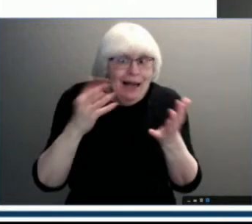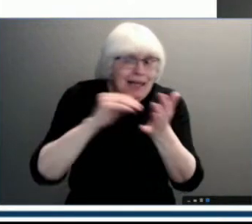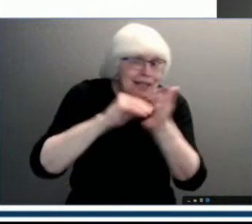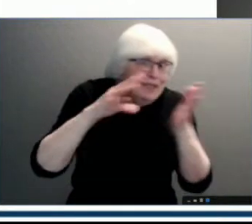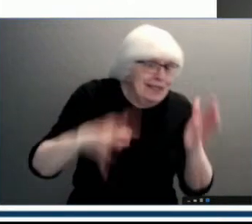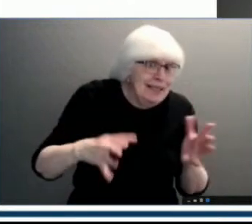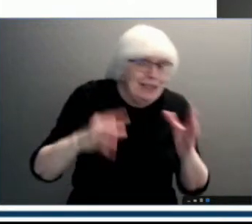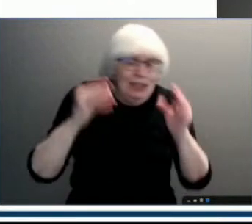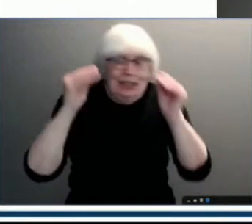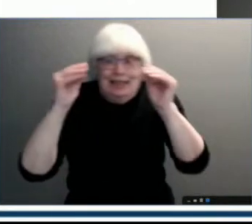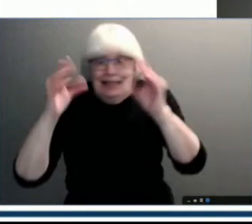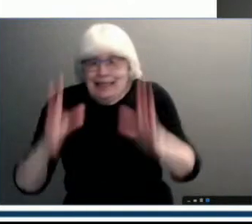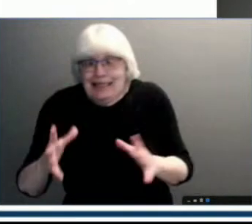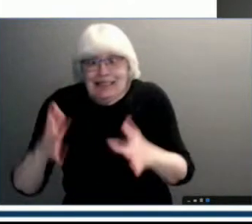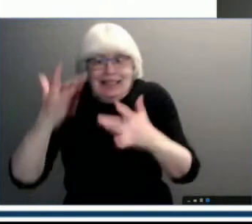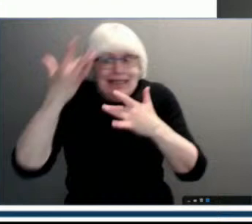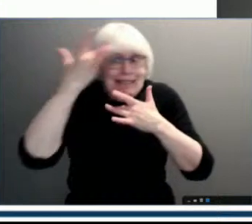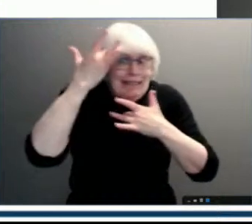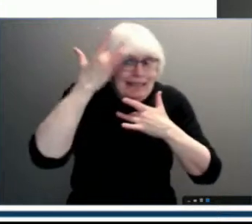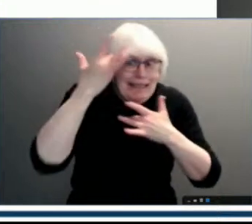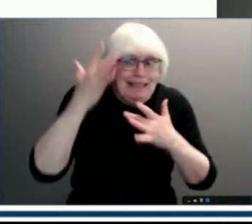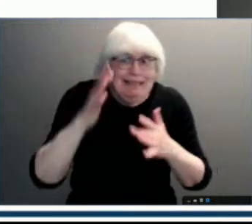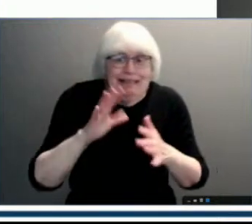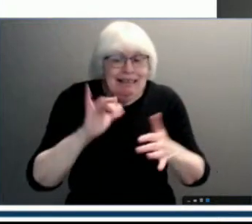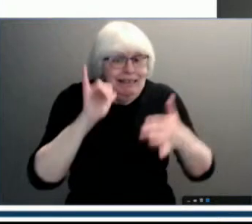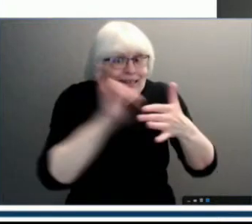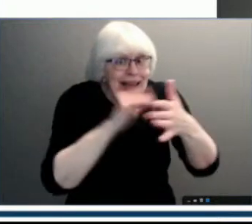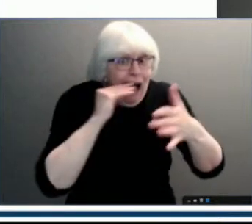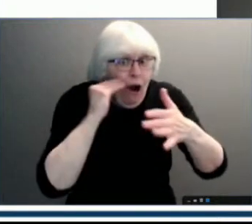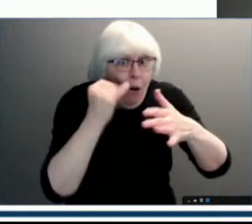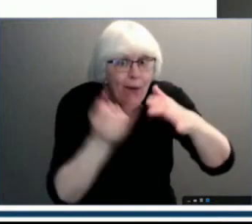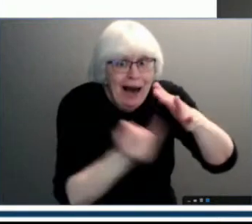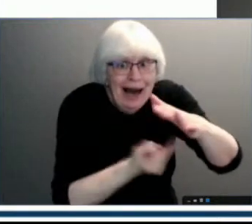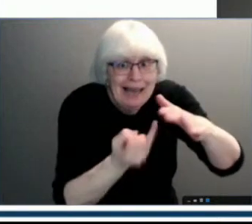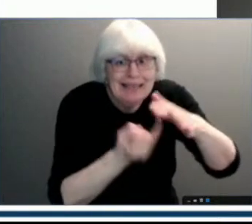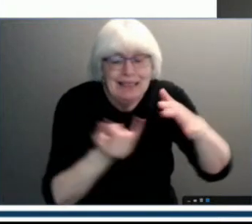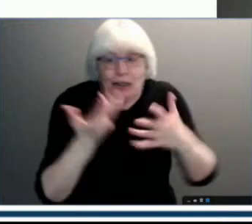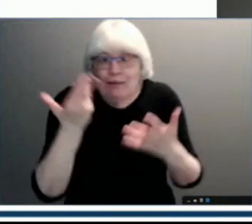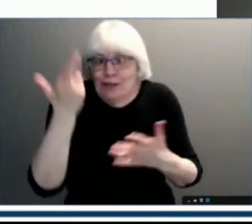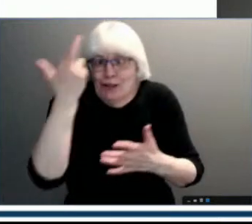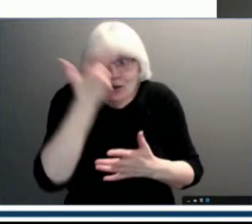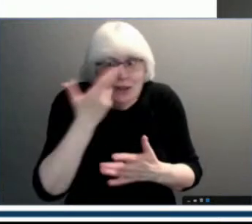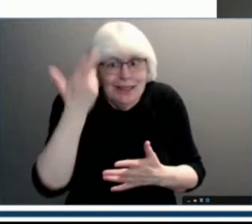be away from school because they have had symptoms and have tested positive.